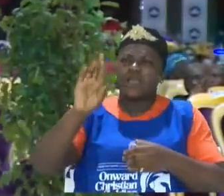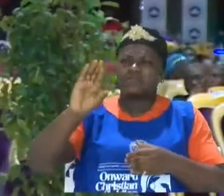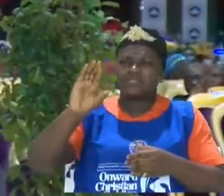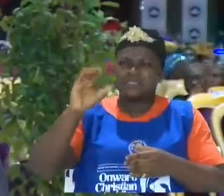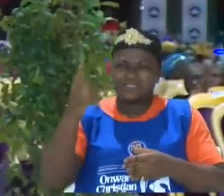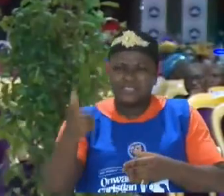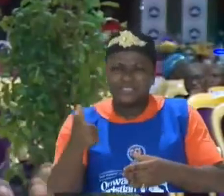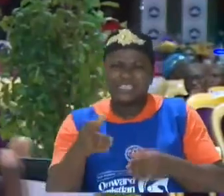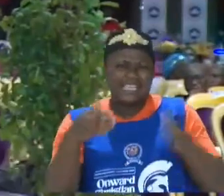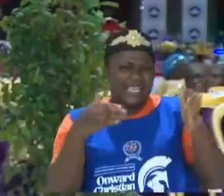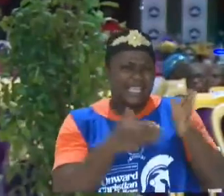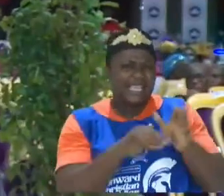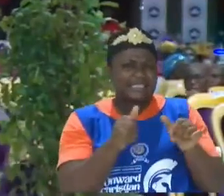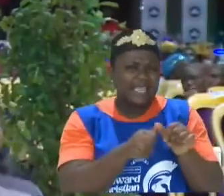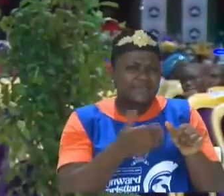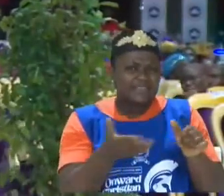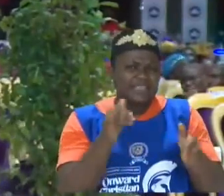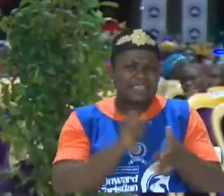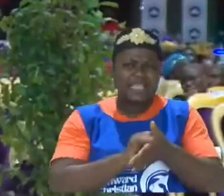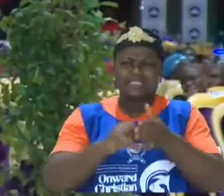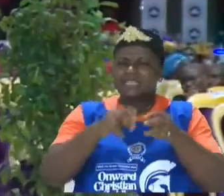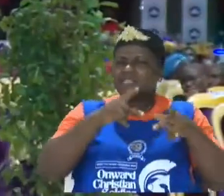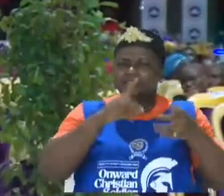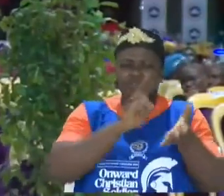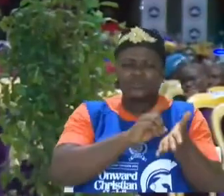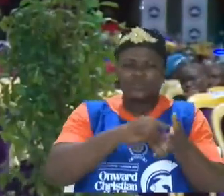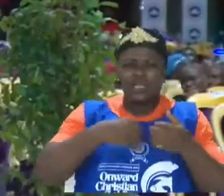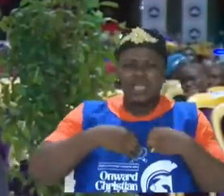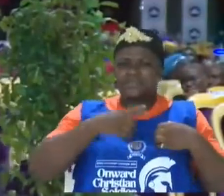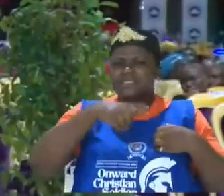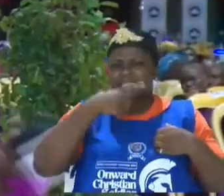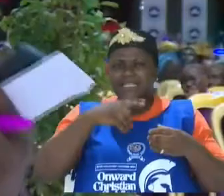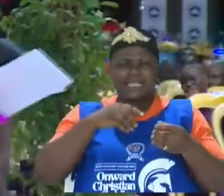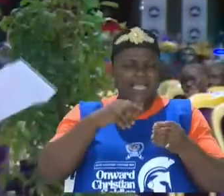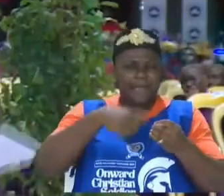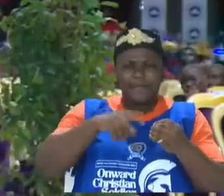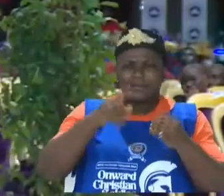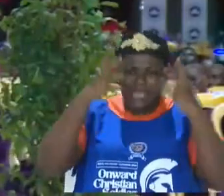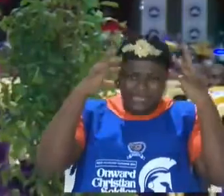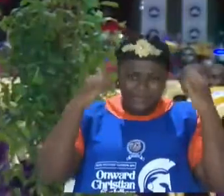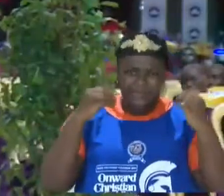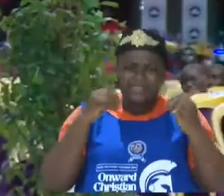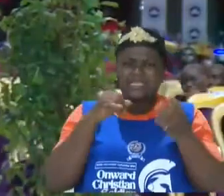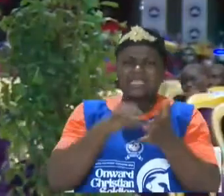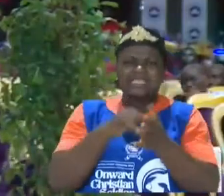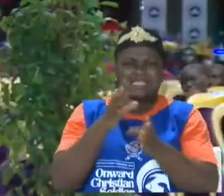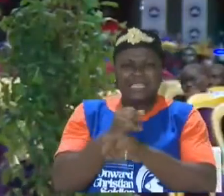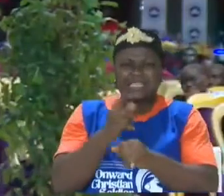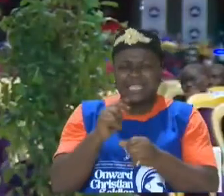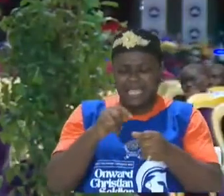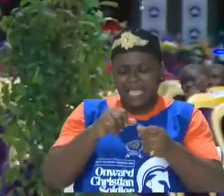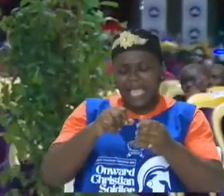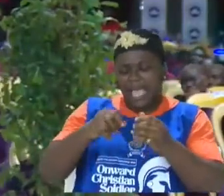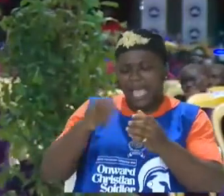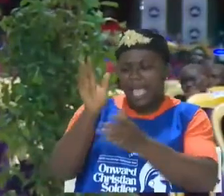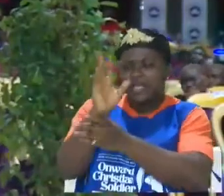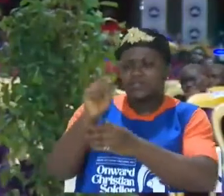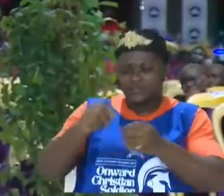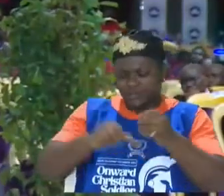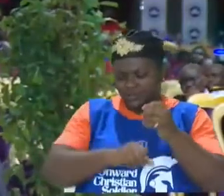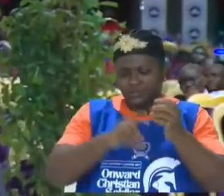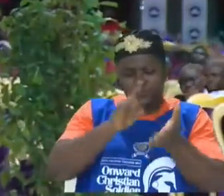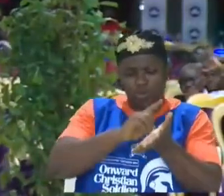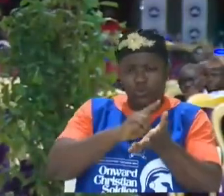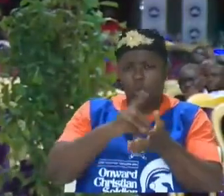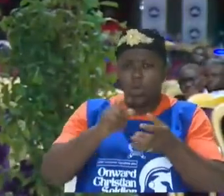against everything that the doctor have said concerning the experience, he took the hand of the doctor, and the operation was successful. When